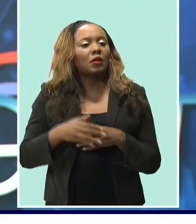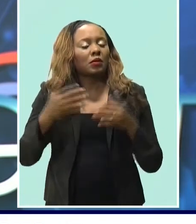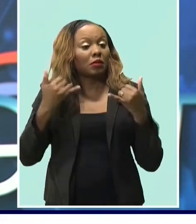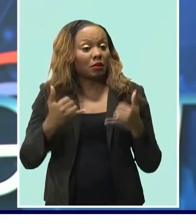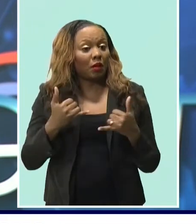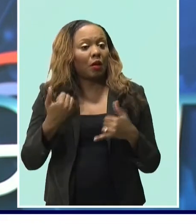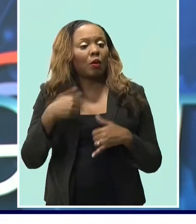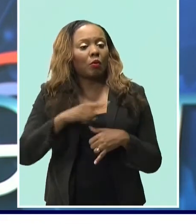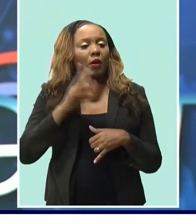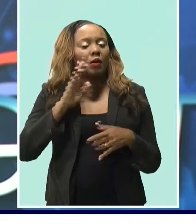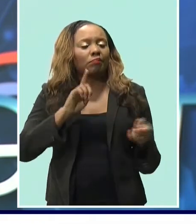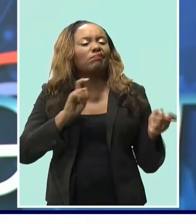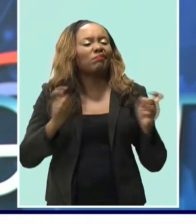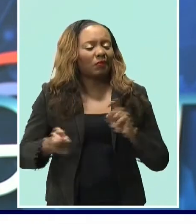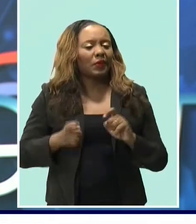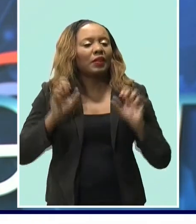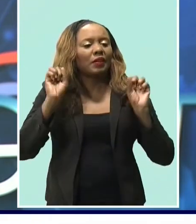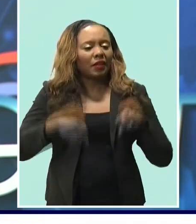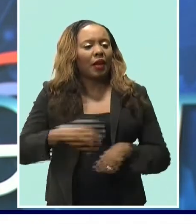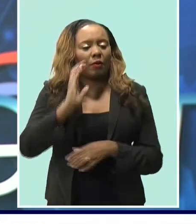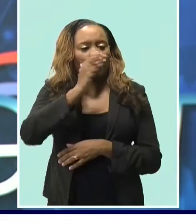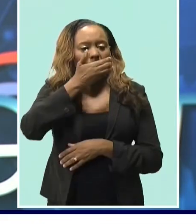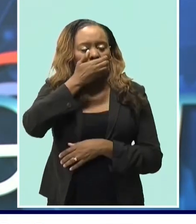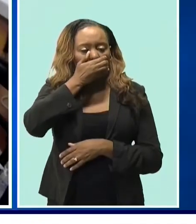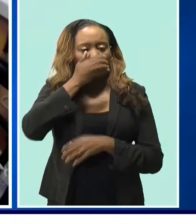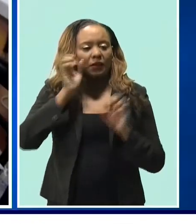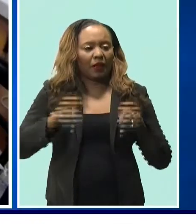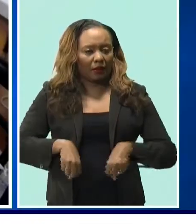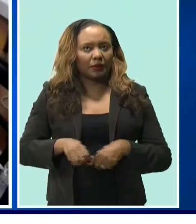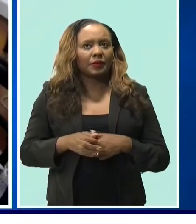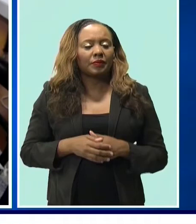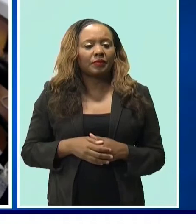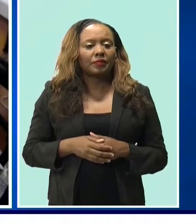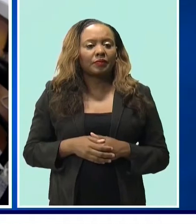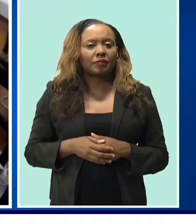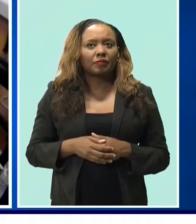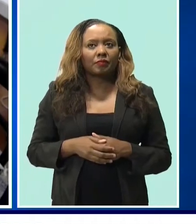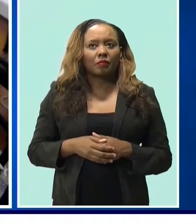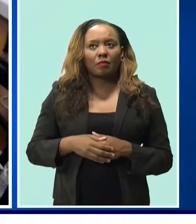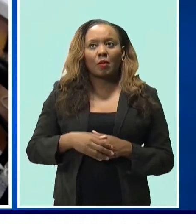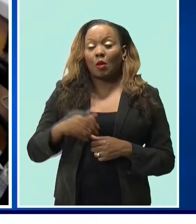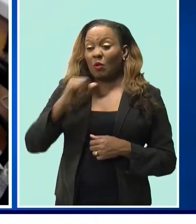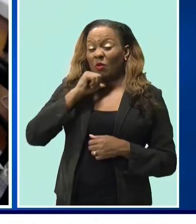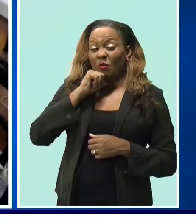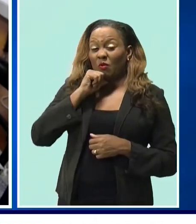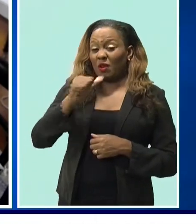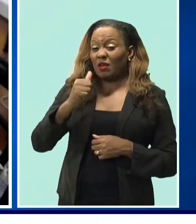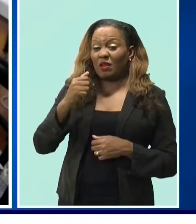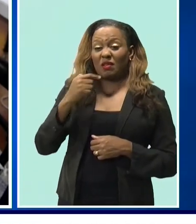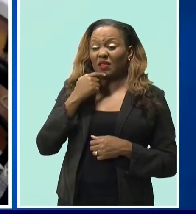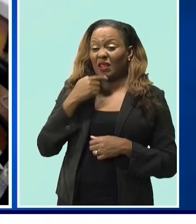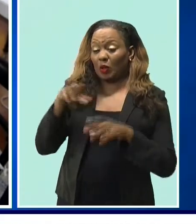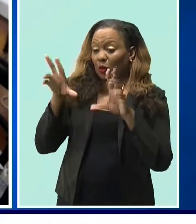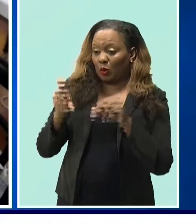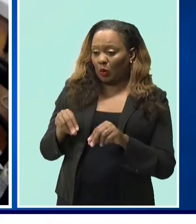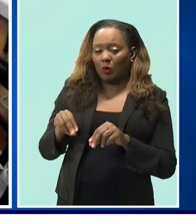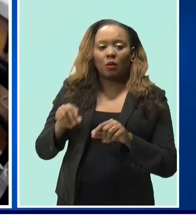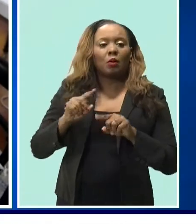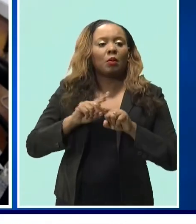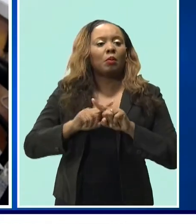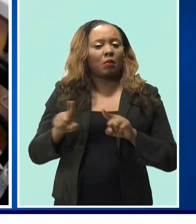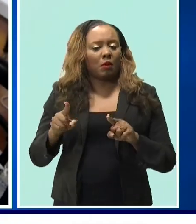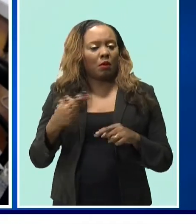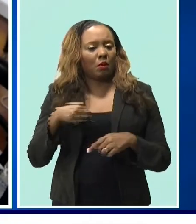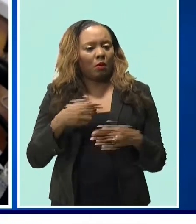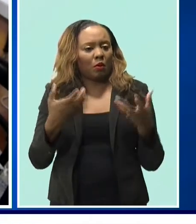suit by amending its position. We are not objecting to the general public wearing masks. However, we do not